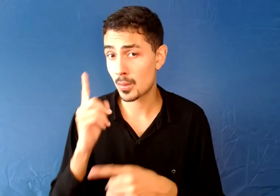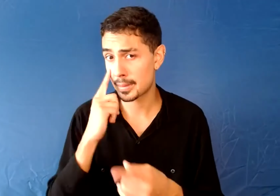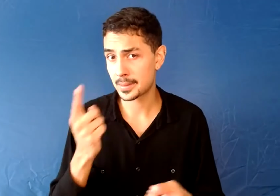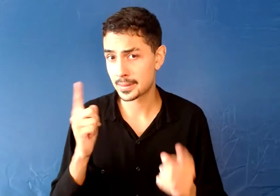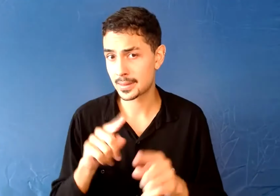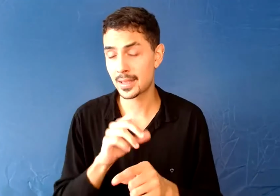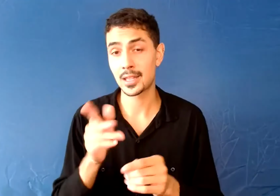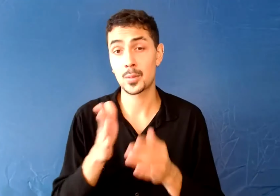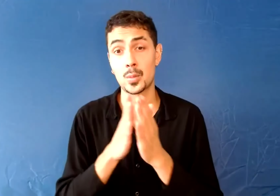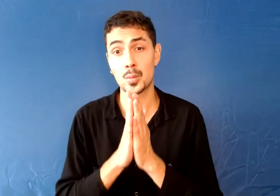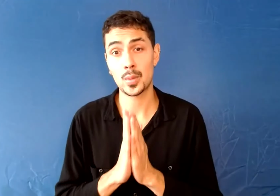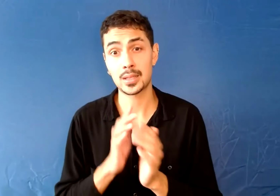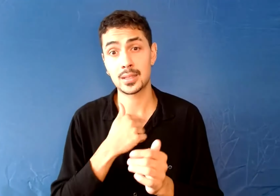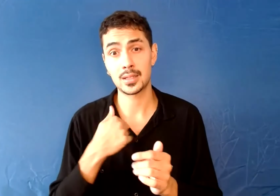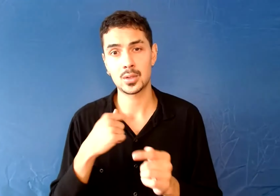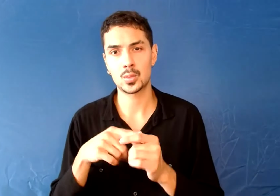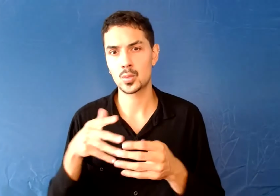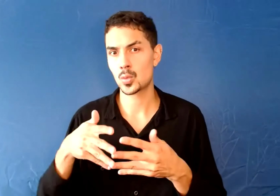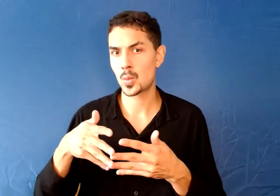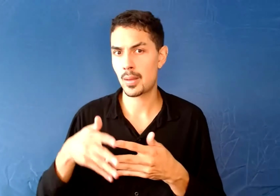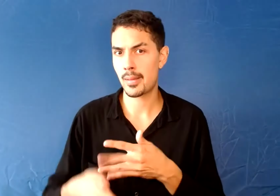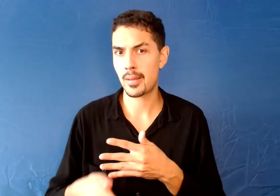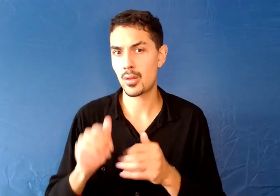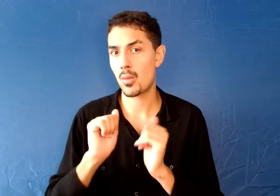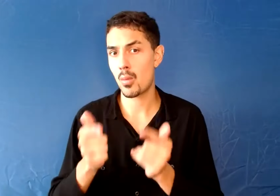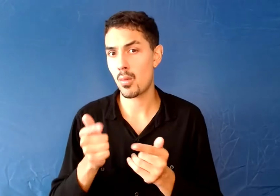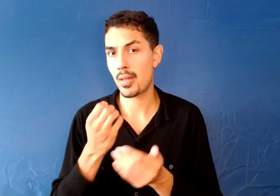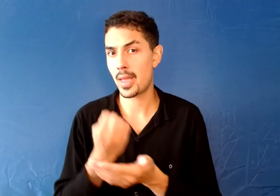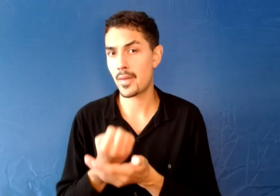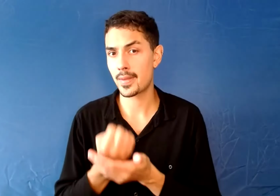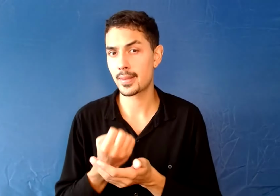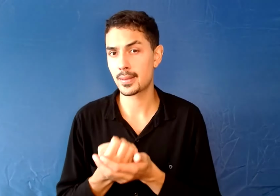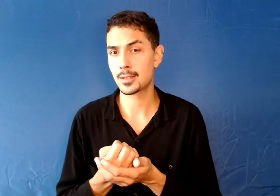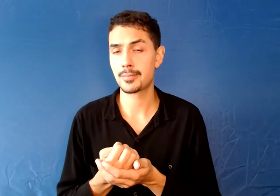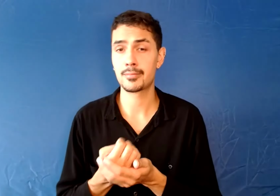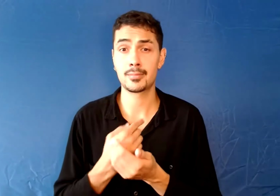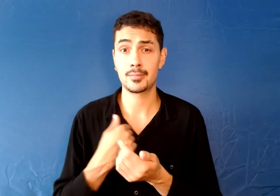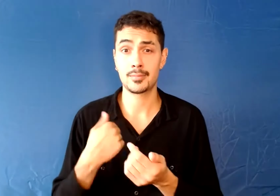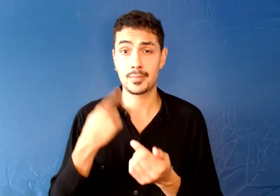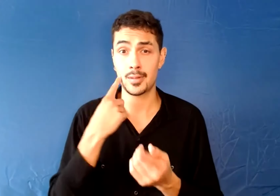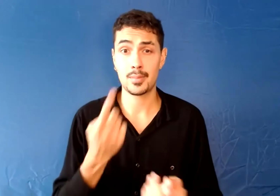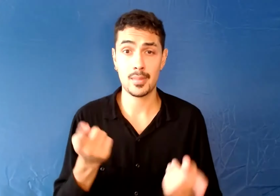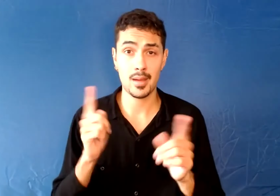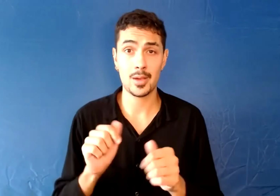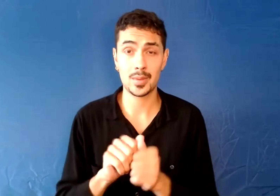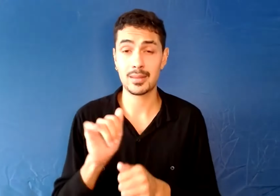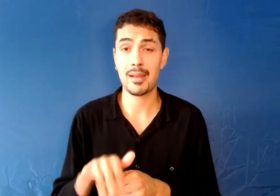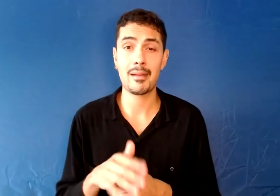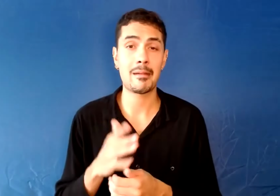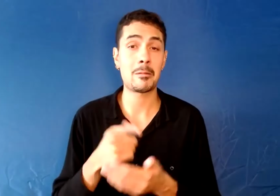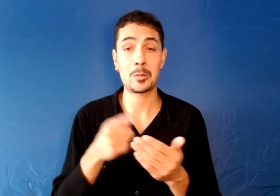they request us to shred all evidence, are we going to comply with that? What do y'all